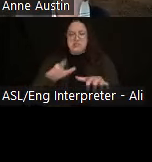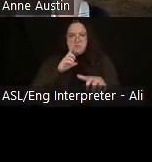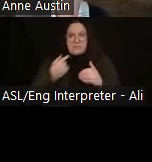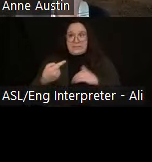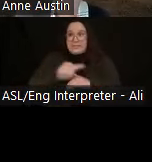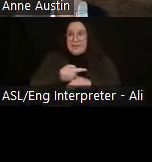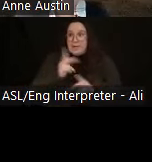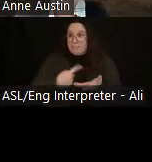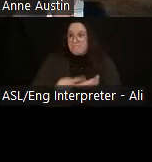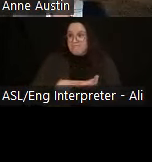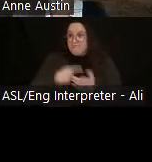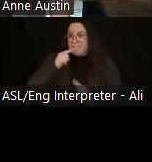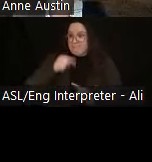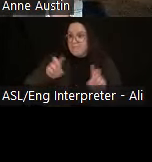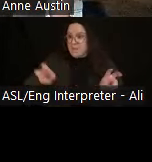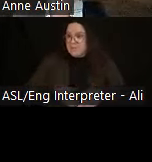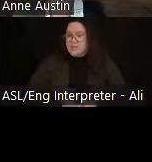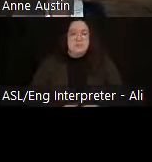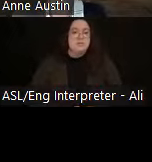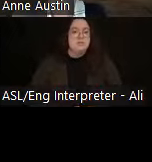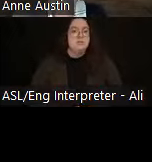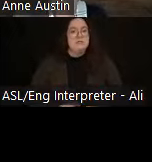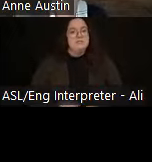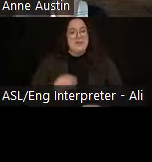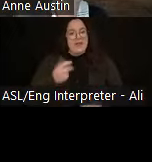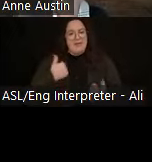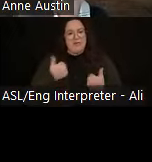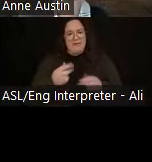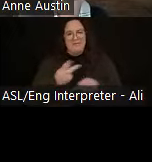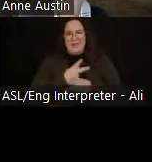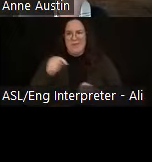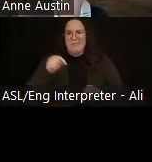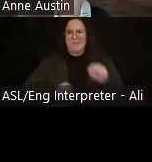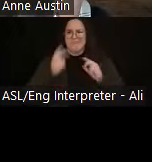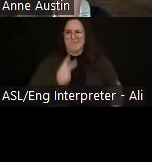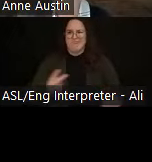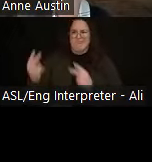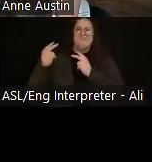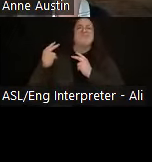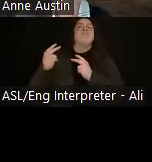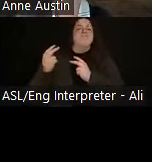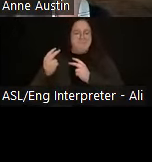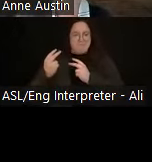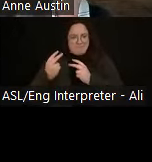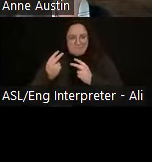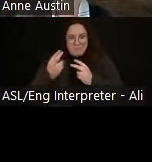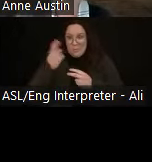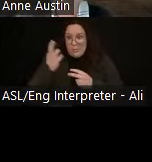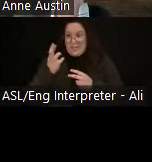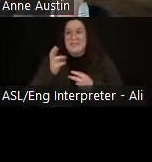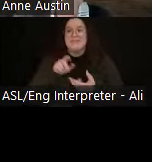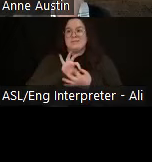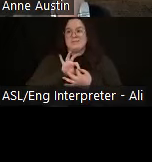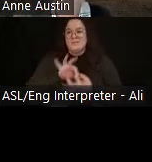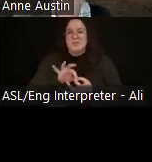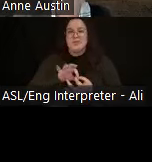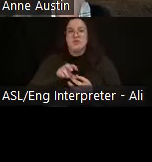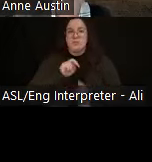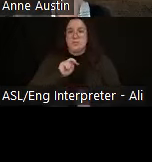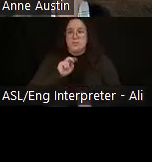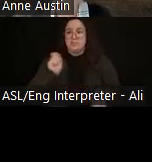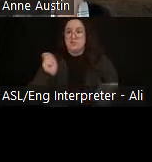today. And when I look at their origins, what I see is shifting perceptions that are actually